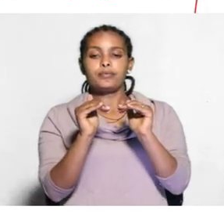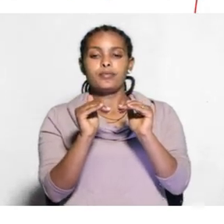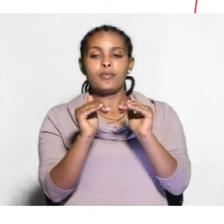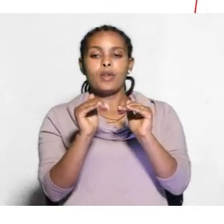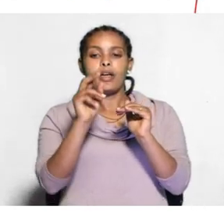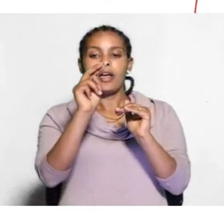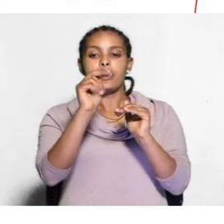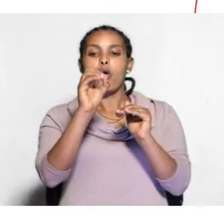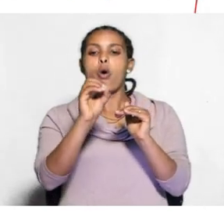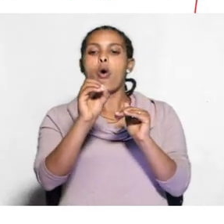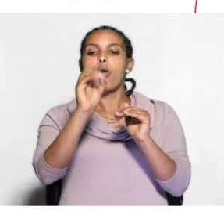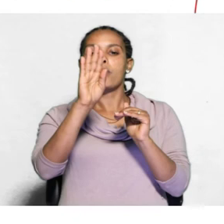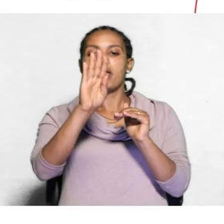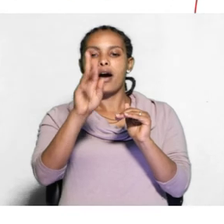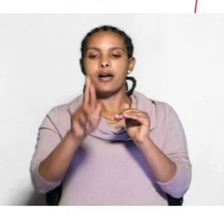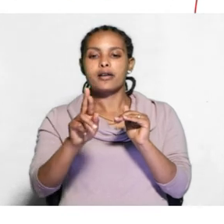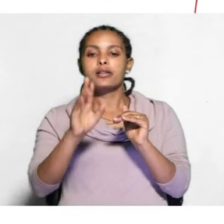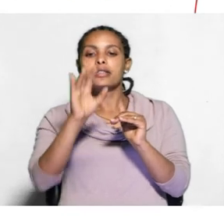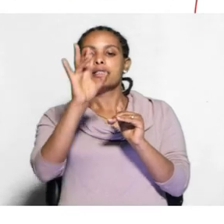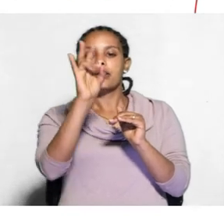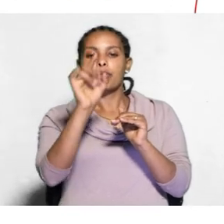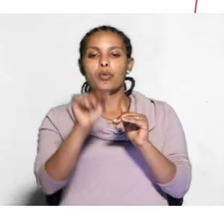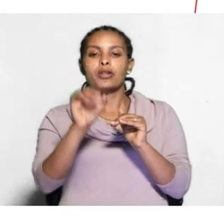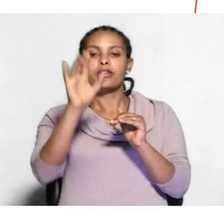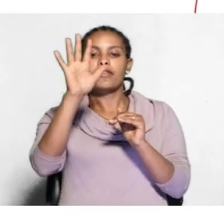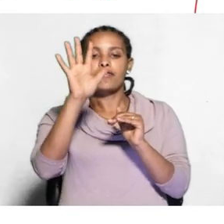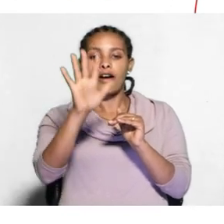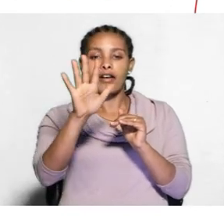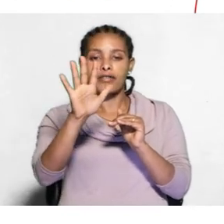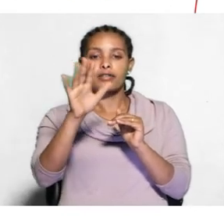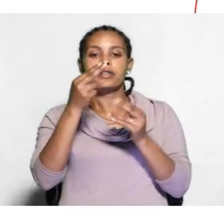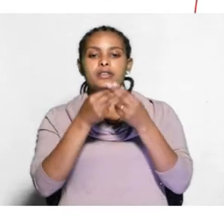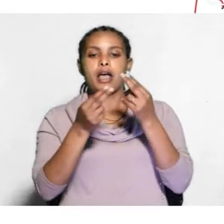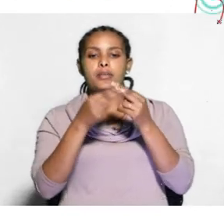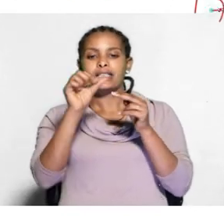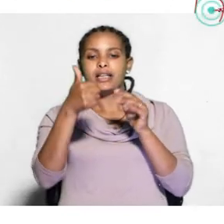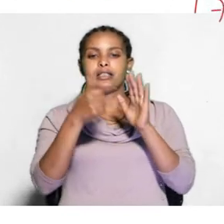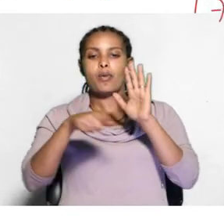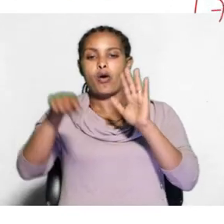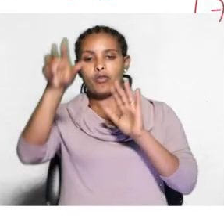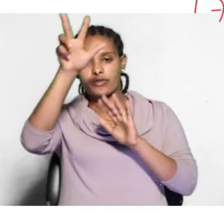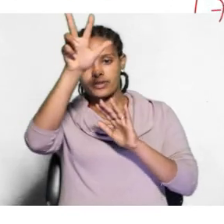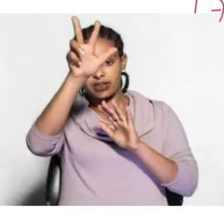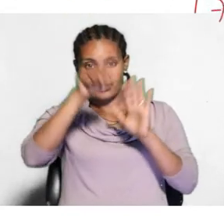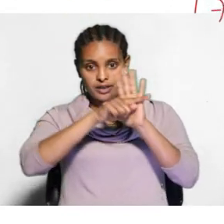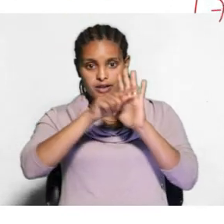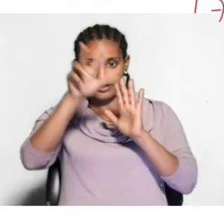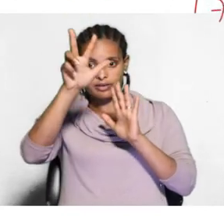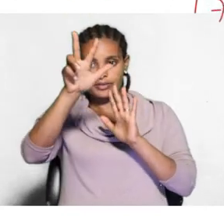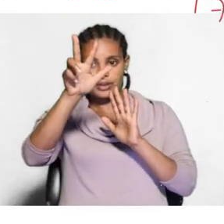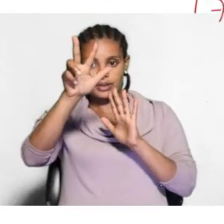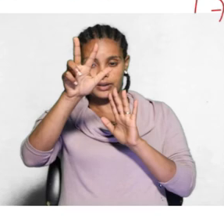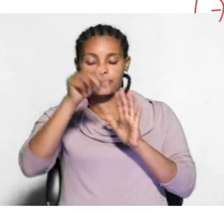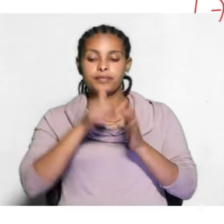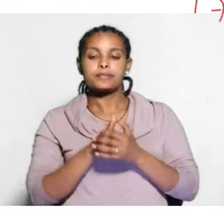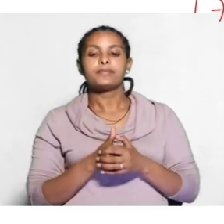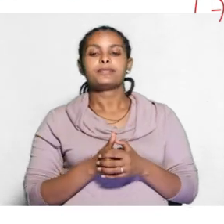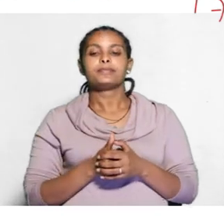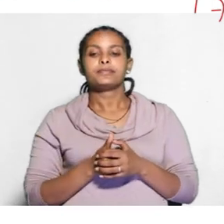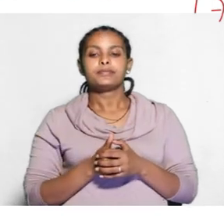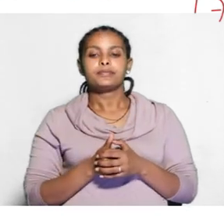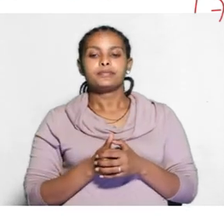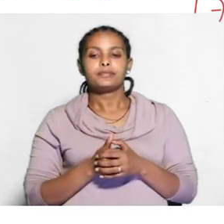of novr is 7.5 times 10 the power of stream 7.5 times 10 the power of